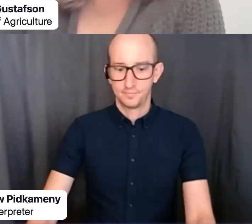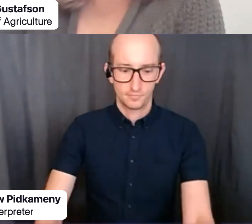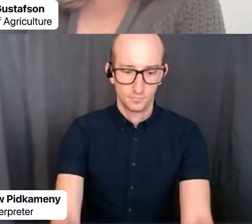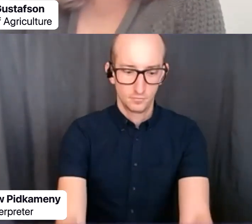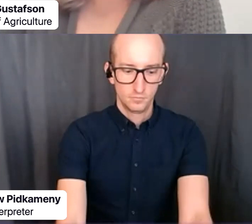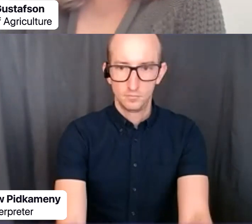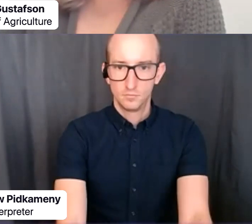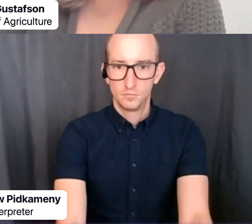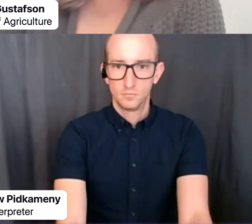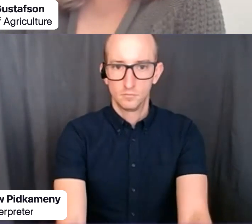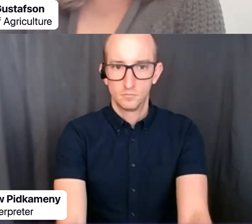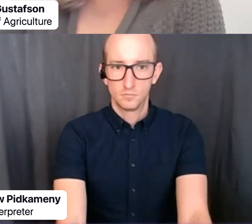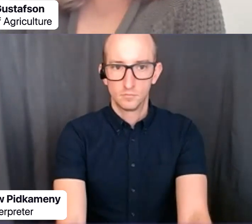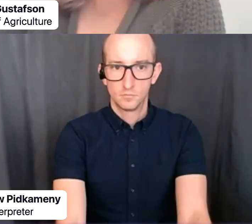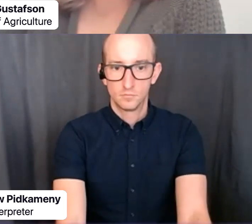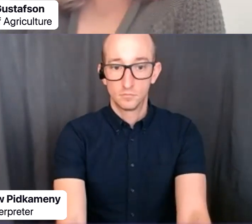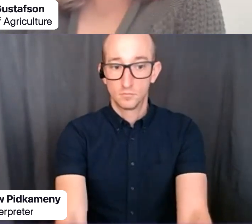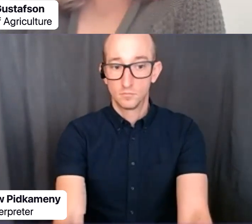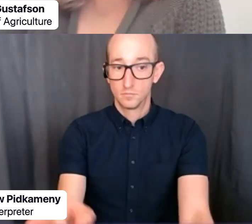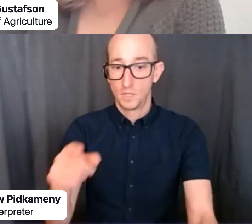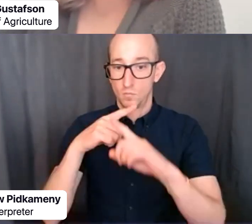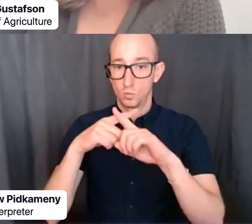Mute. Mute.